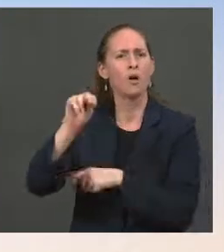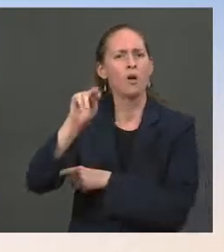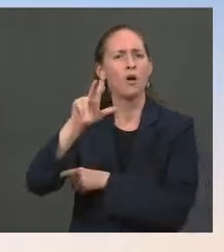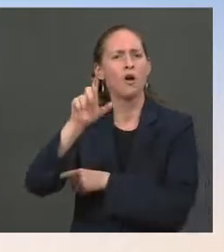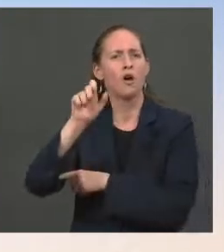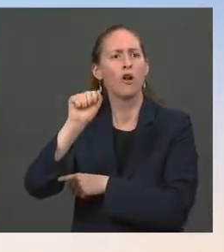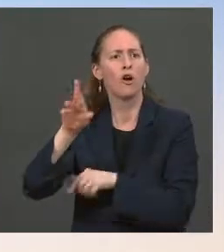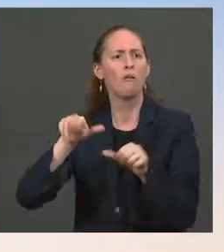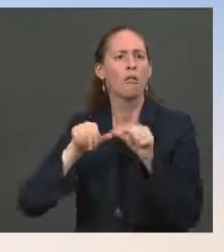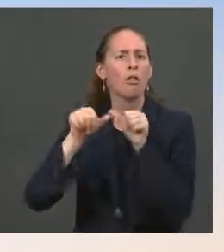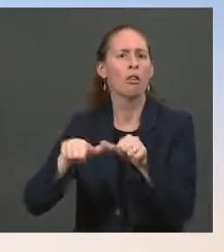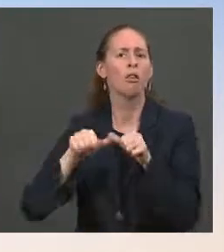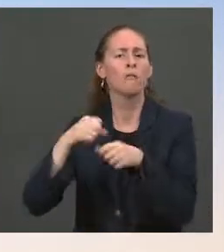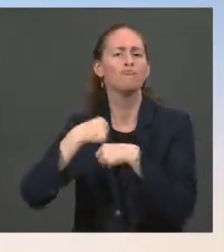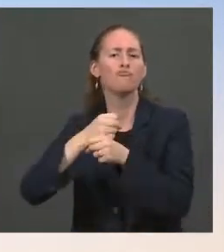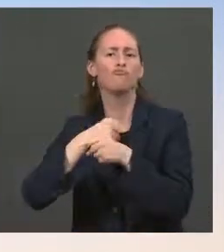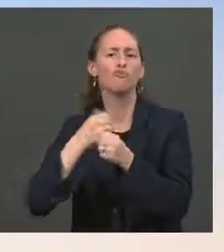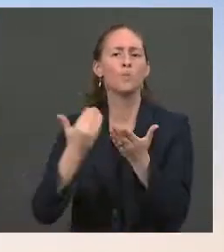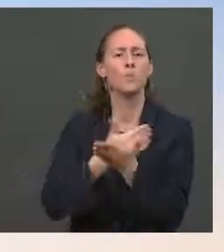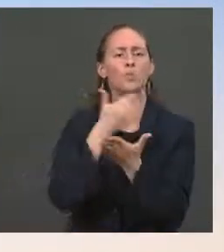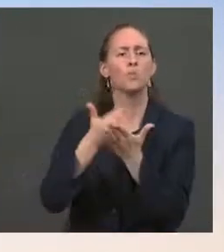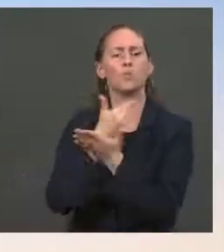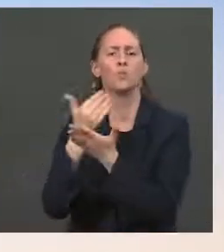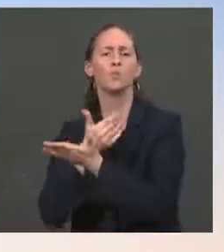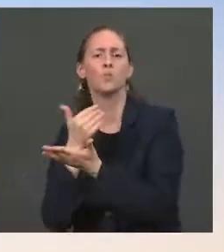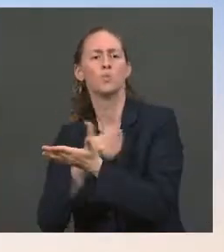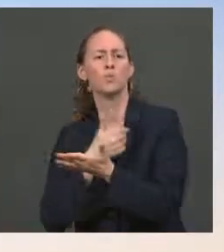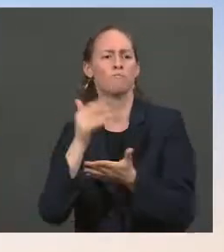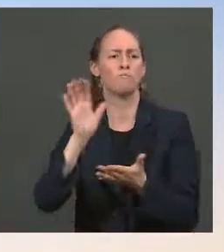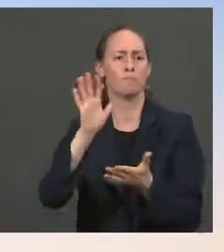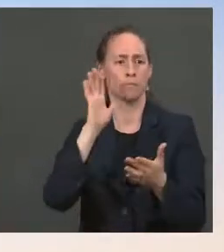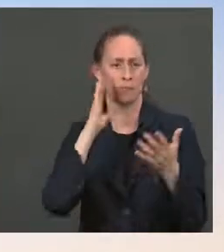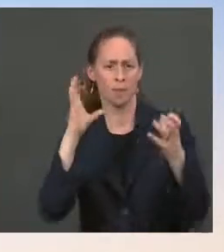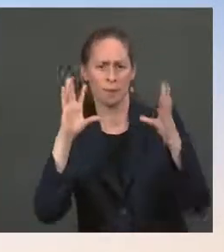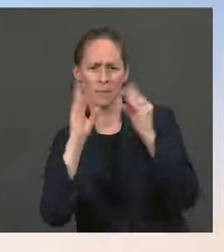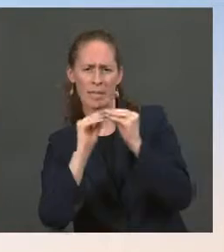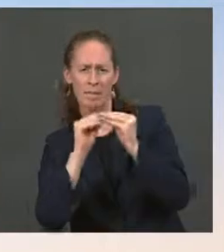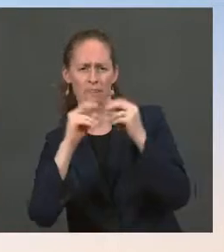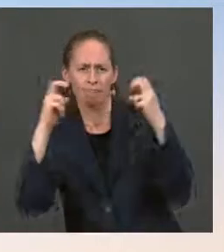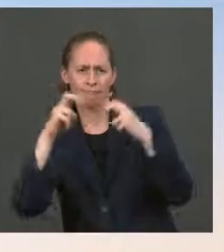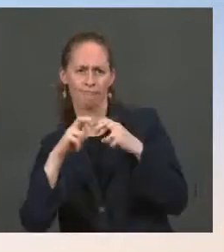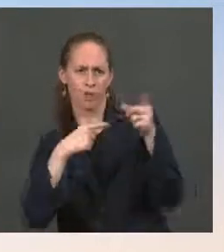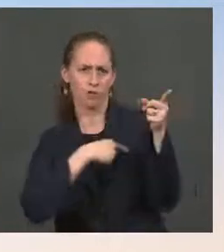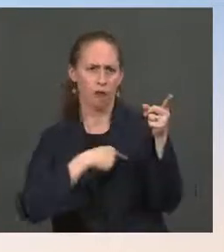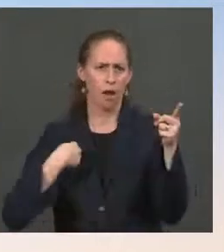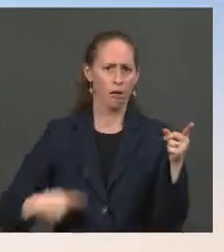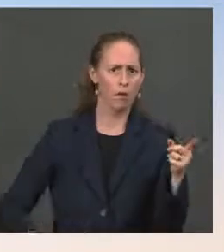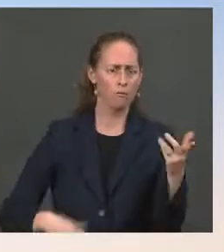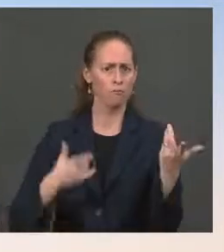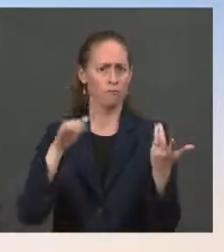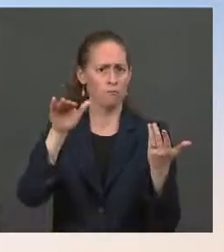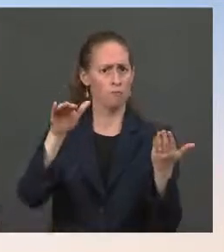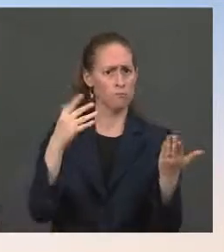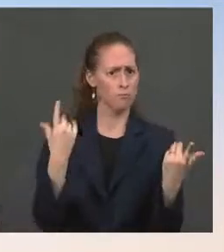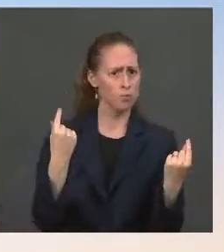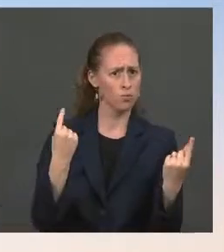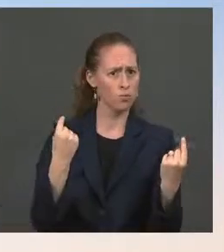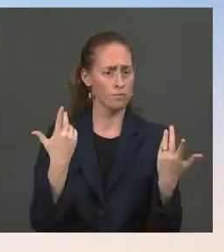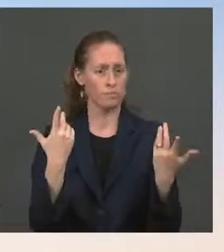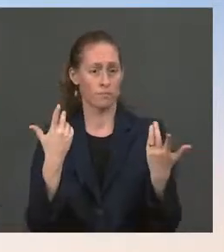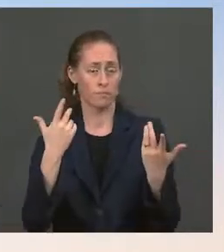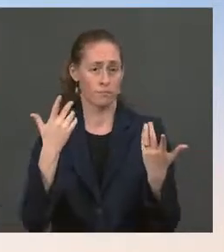meet with DPRK without preconditions. In our messages, we have made specific proposals for discussion with the DPRK. We